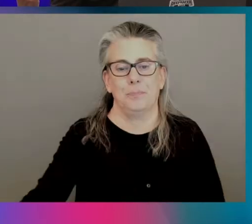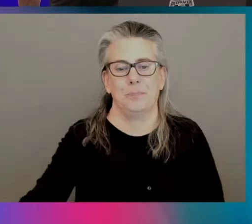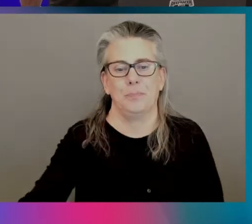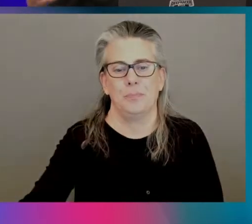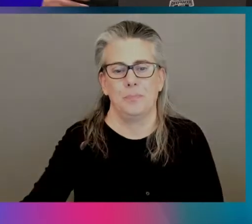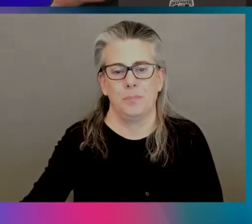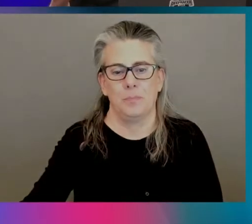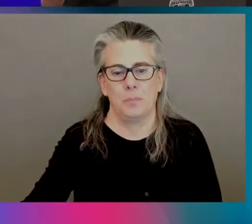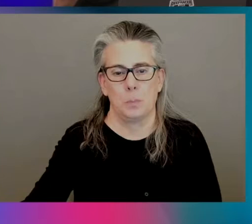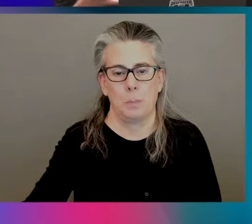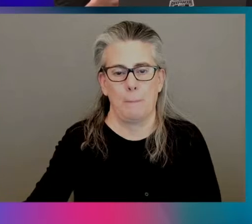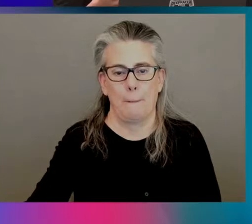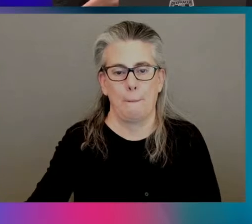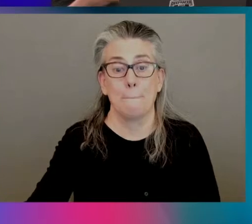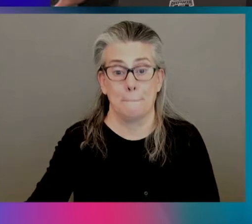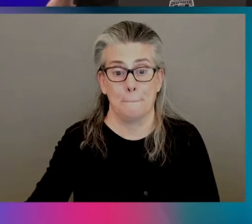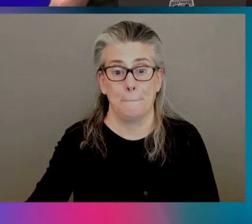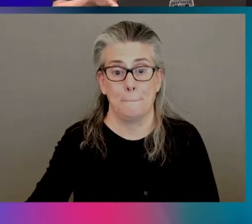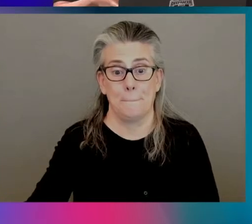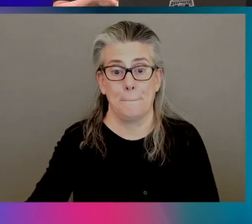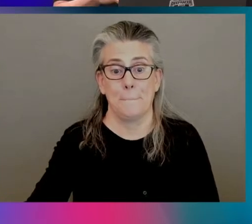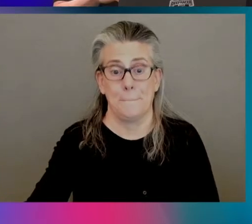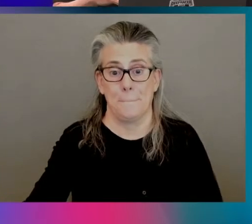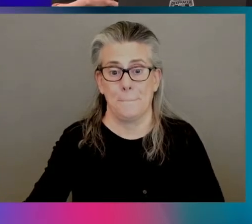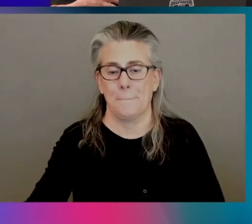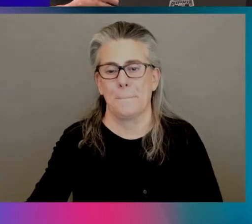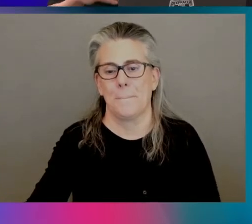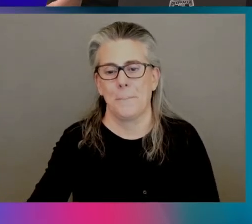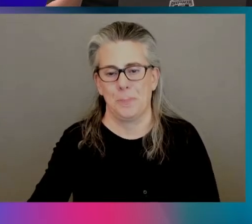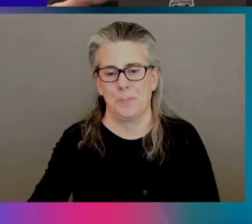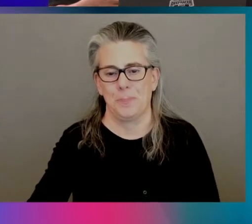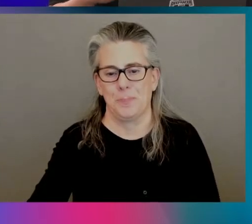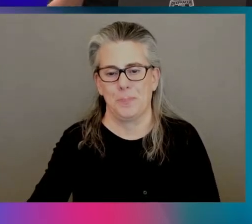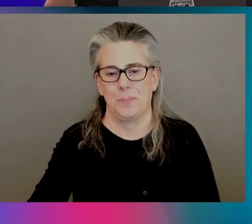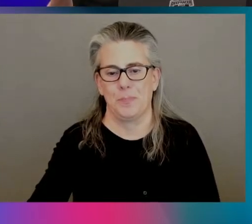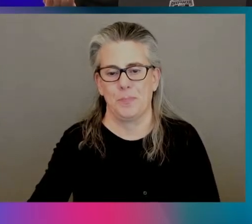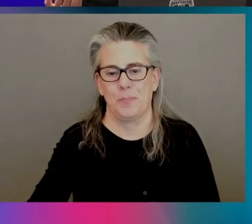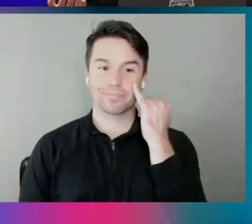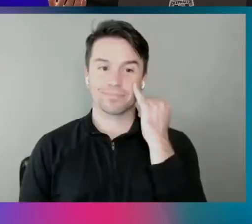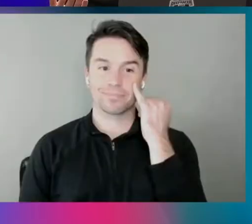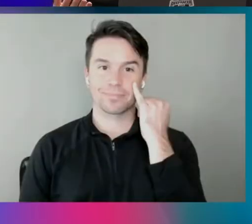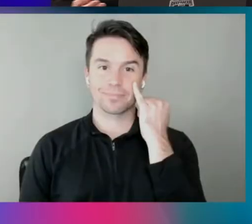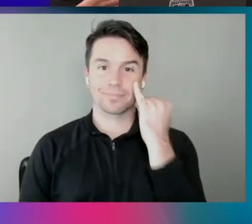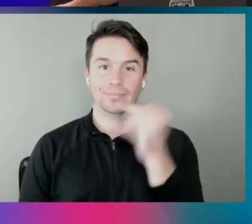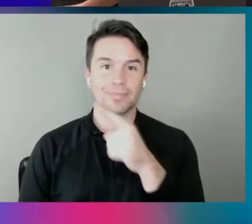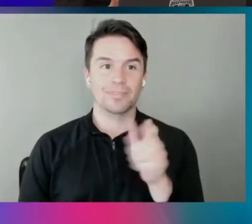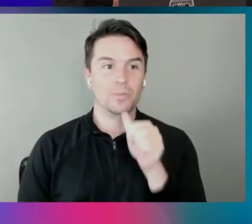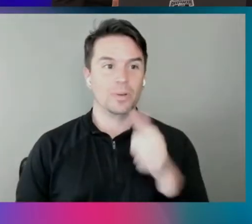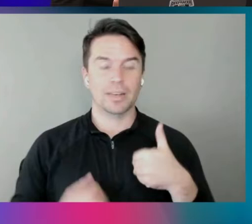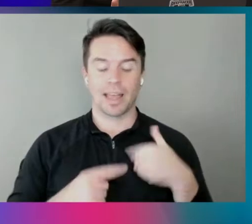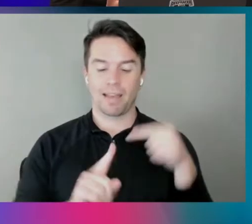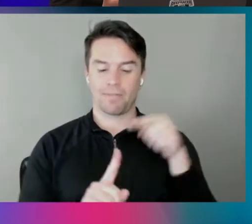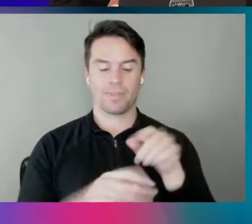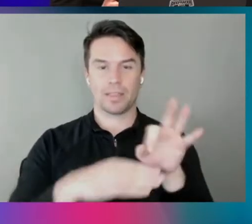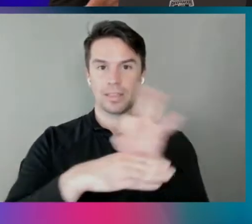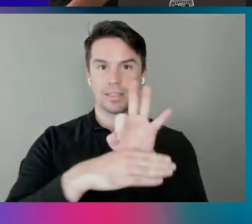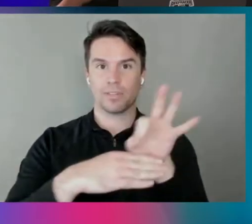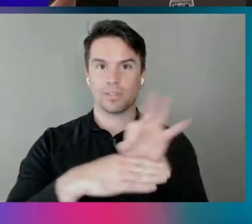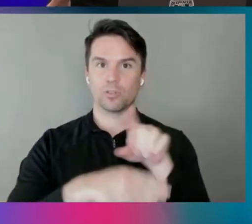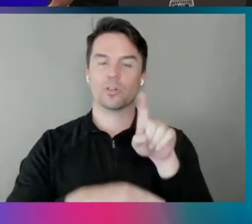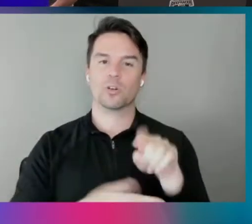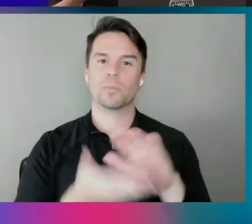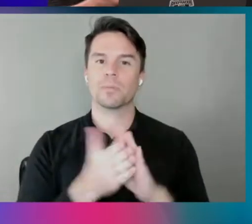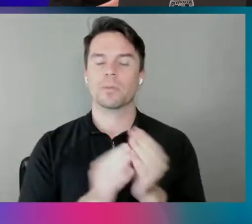input. So if you didn't have this feature, you'd have to get familiar with NLP, understand how entity extraction